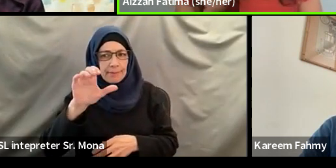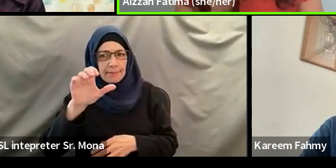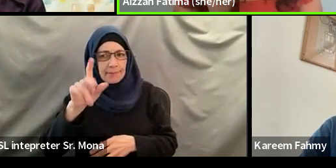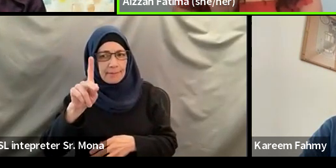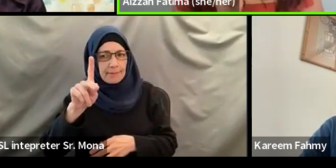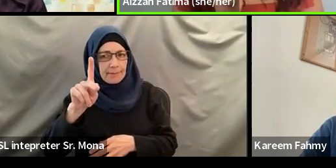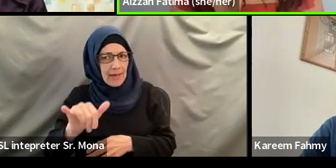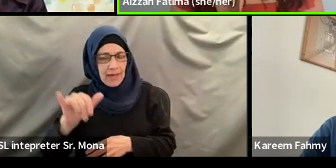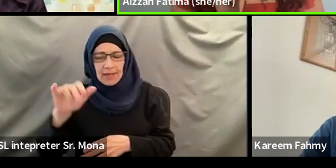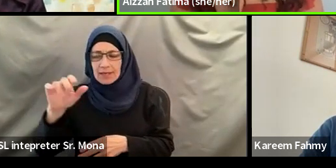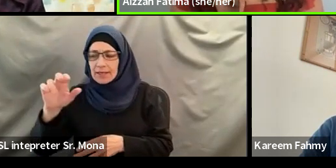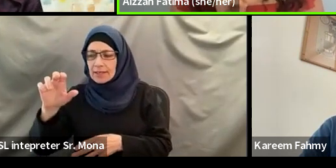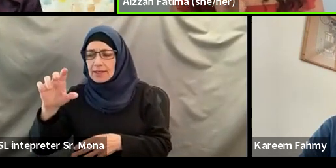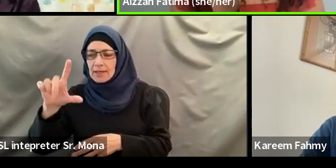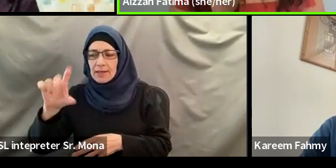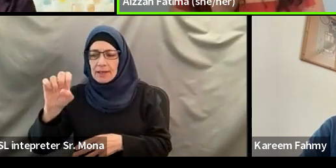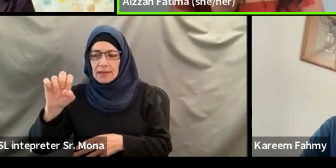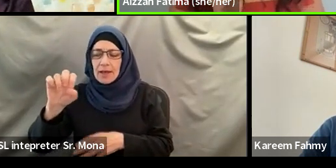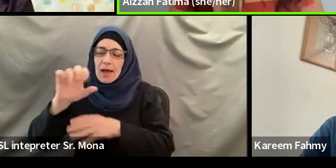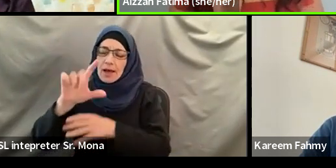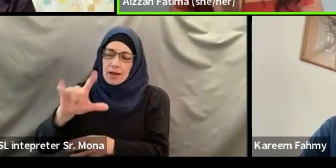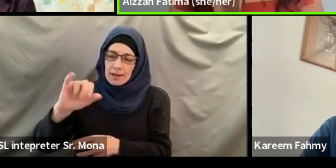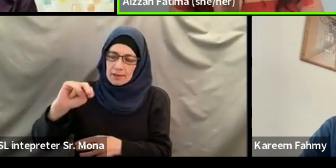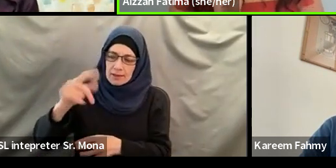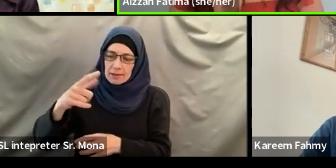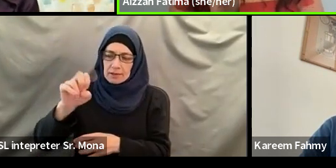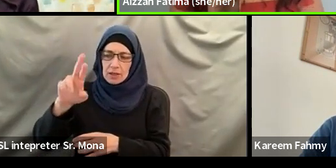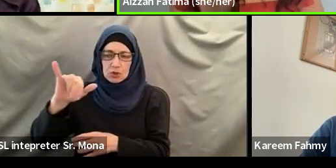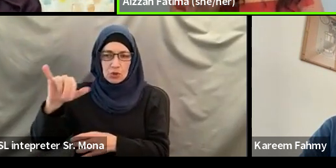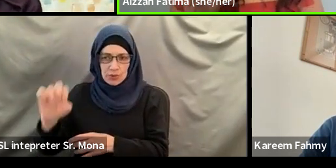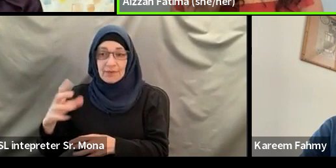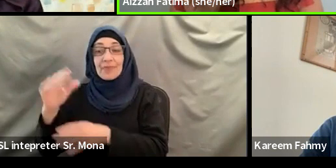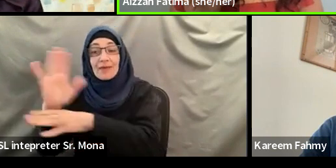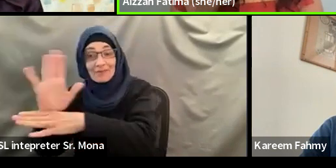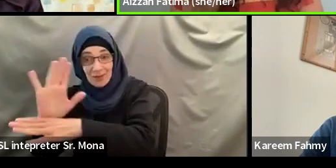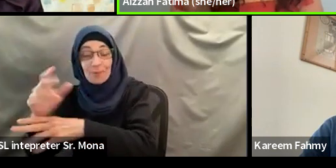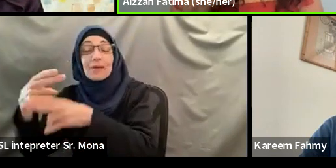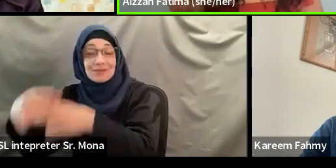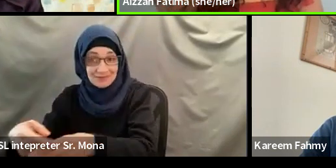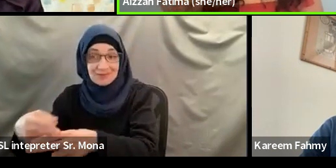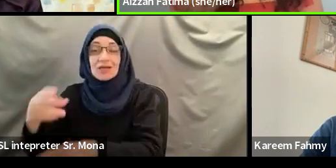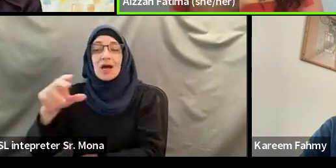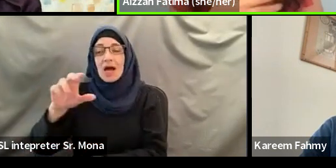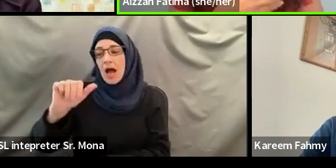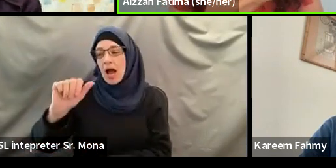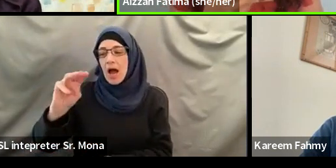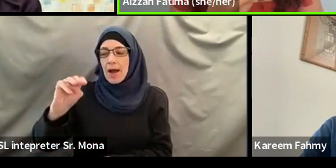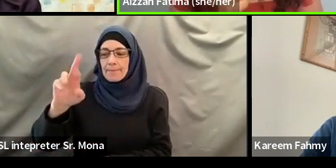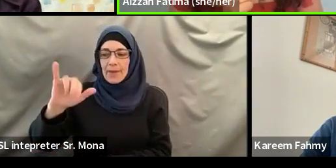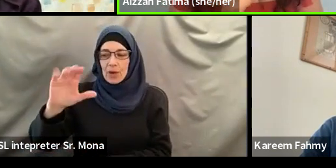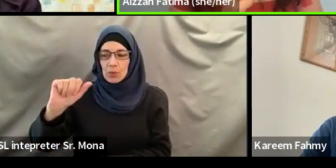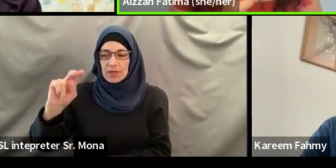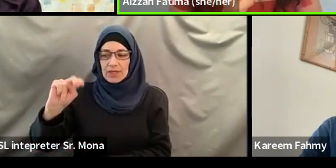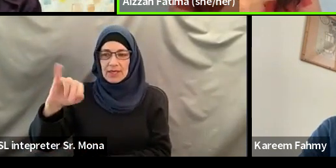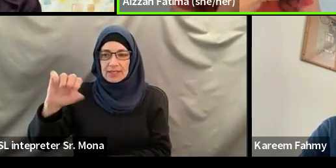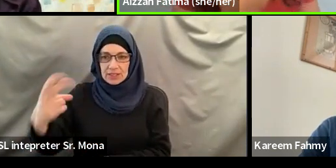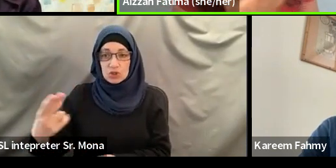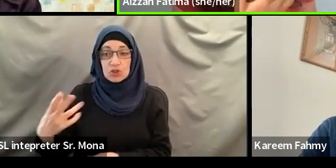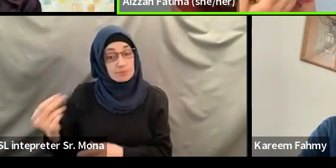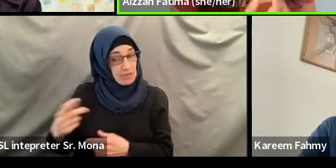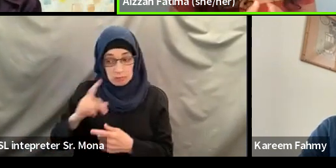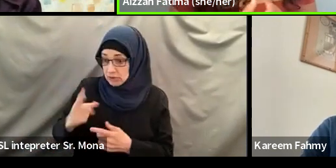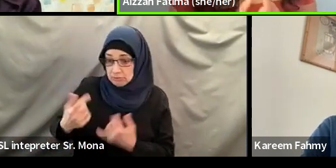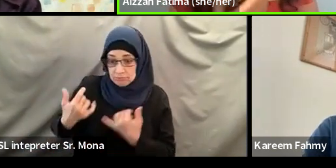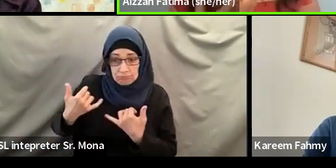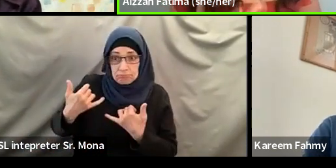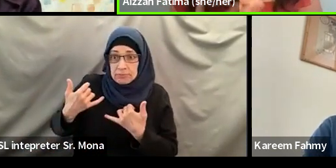film is a rom-com. It's called Americanish. And to this day, I've had Muslim people, even in the film, you